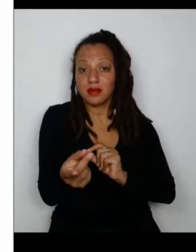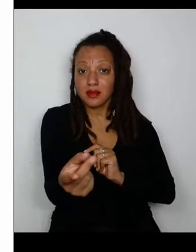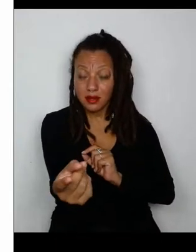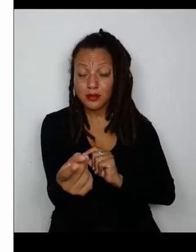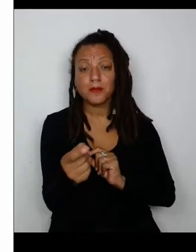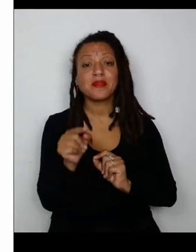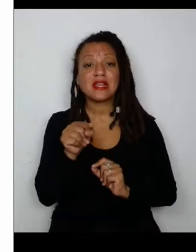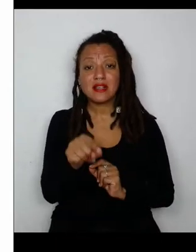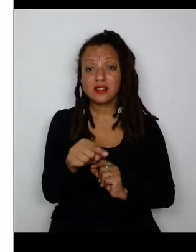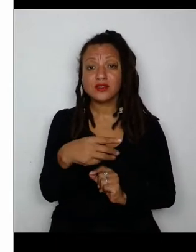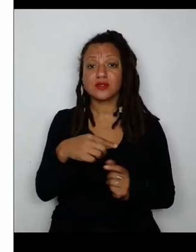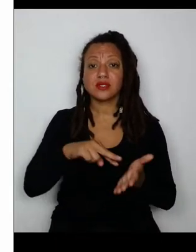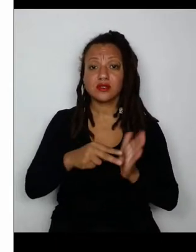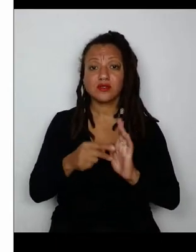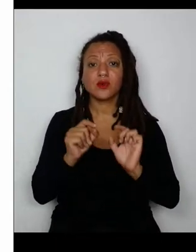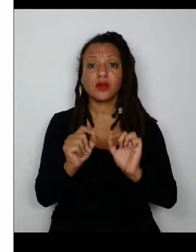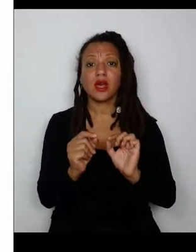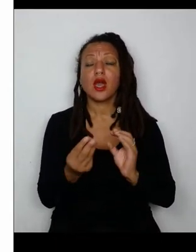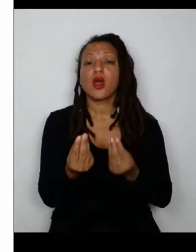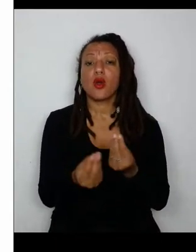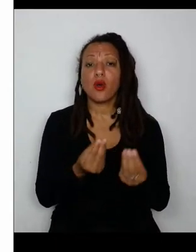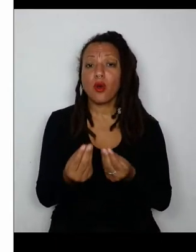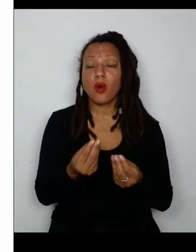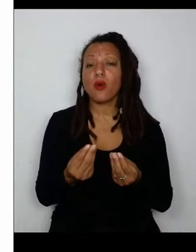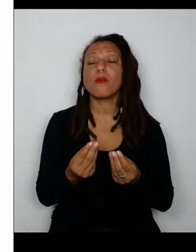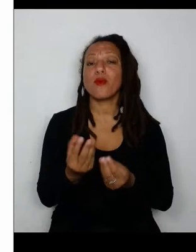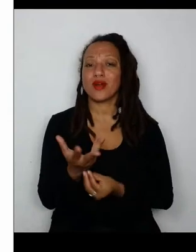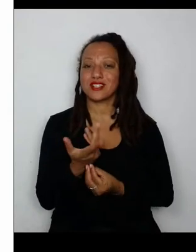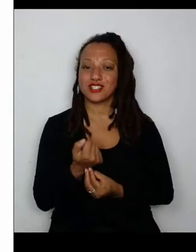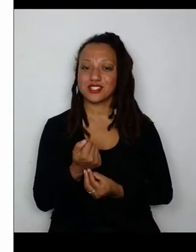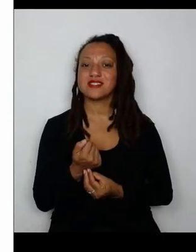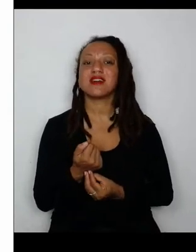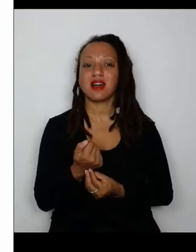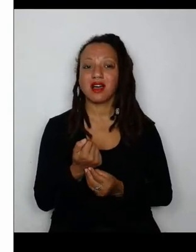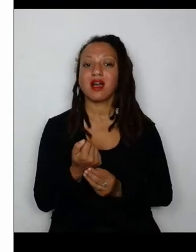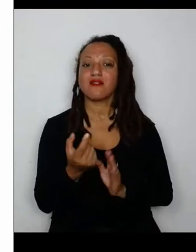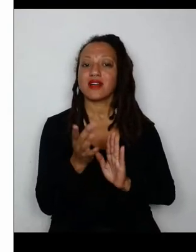manuscripts and their blend of high and low